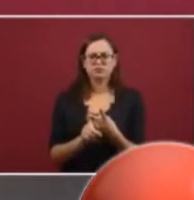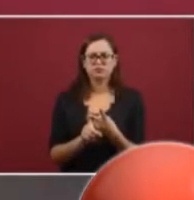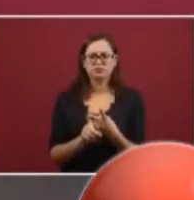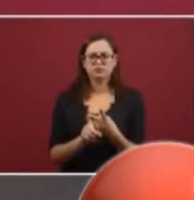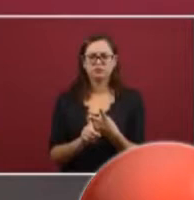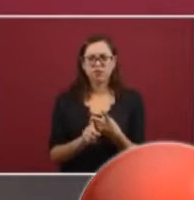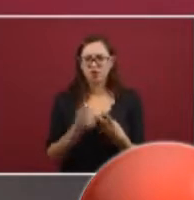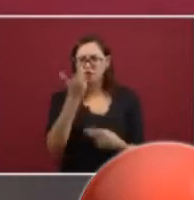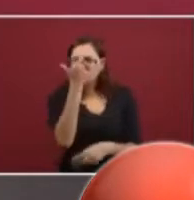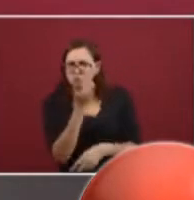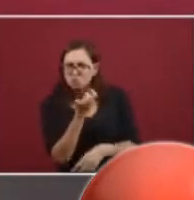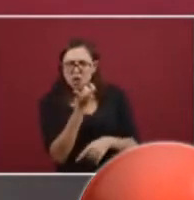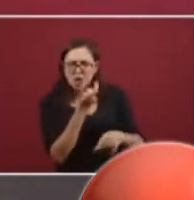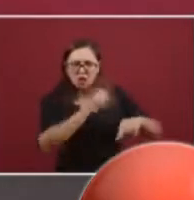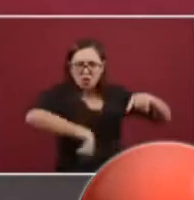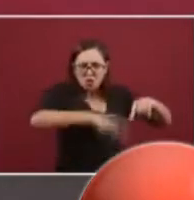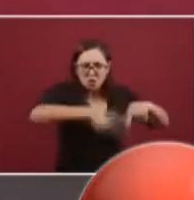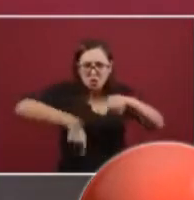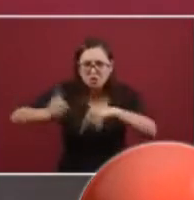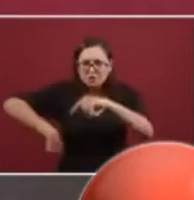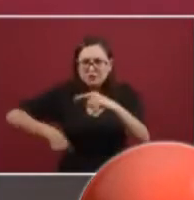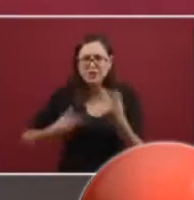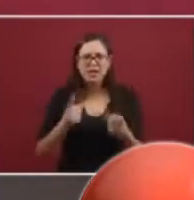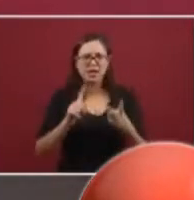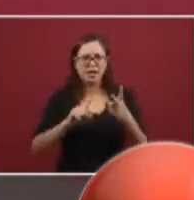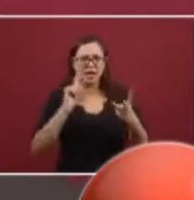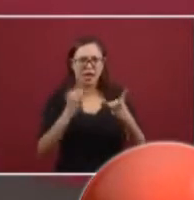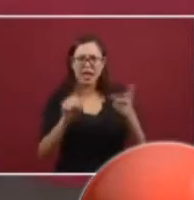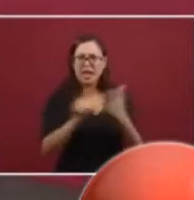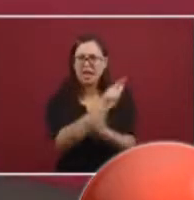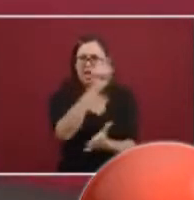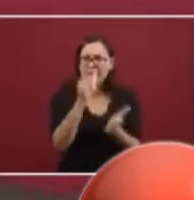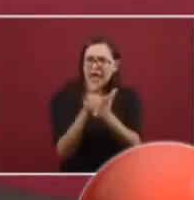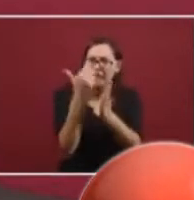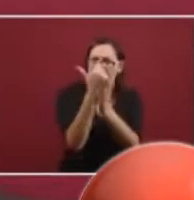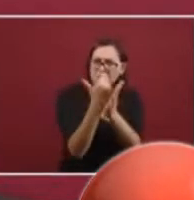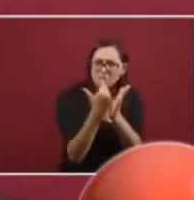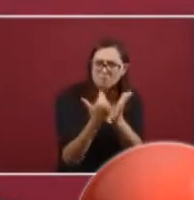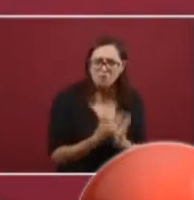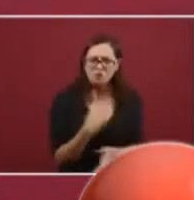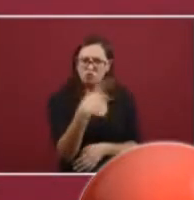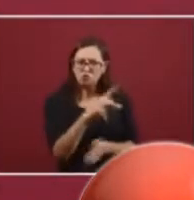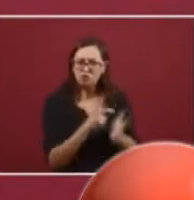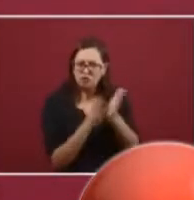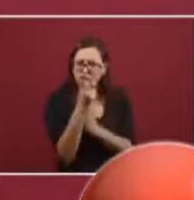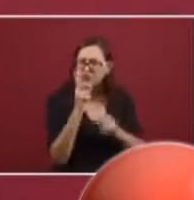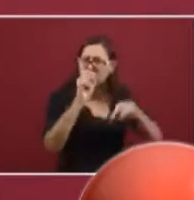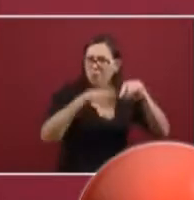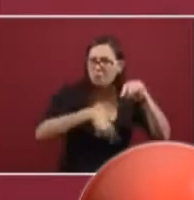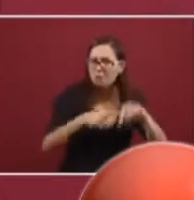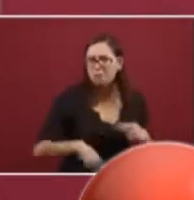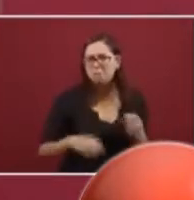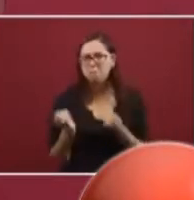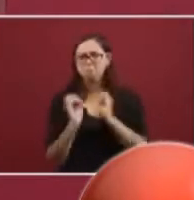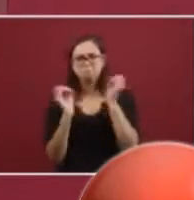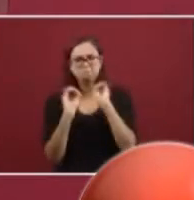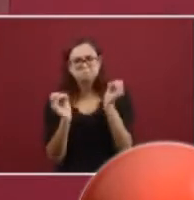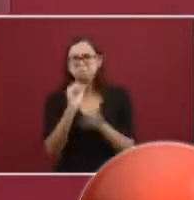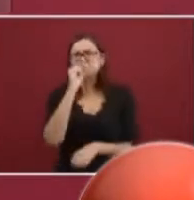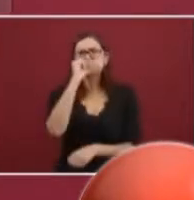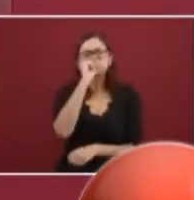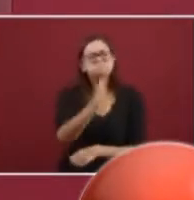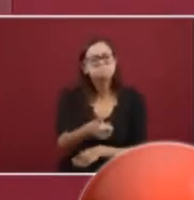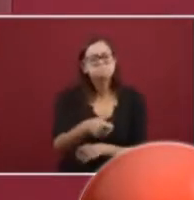quitando salarios. We're not taking away salaries. We're not taking away their benefits. Continúa. Everything